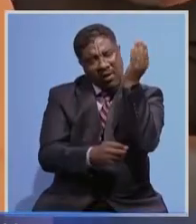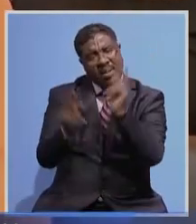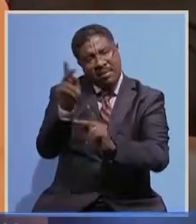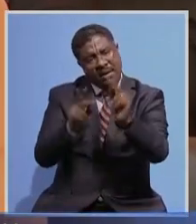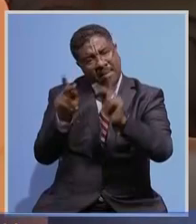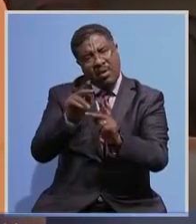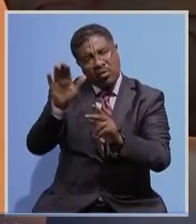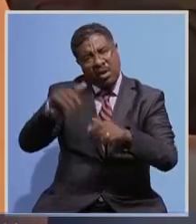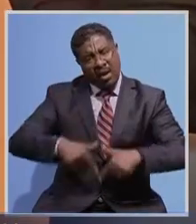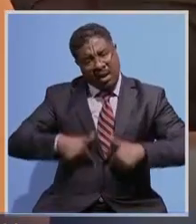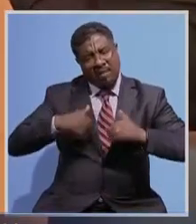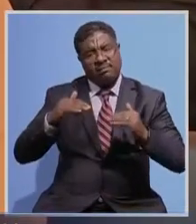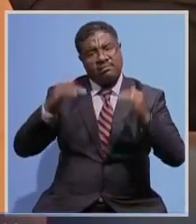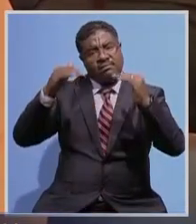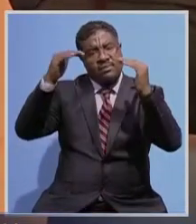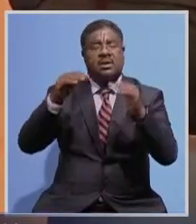our people.